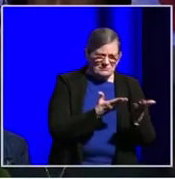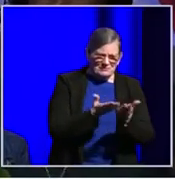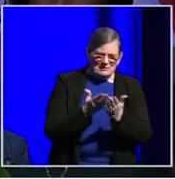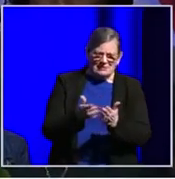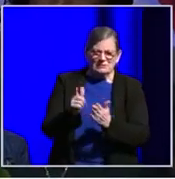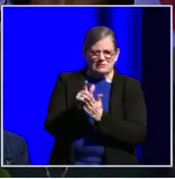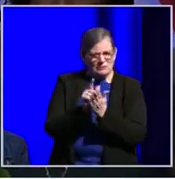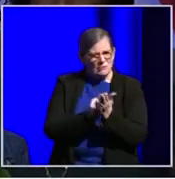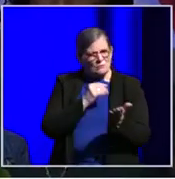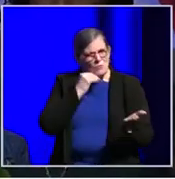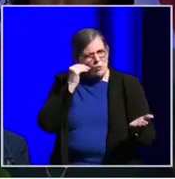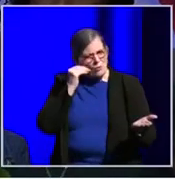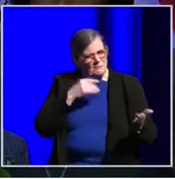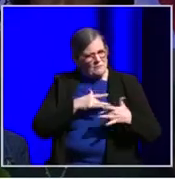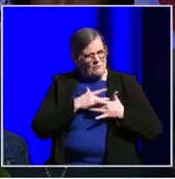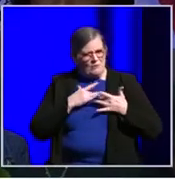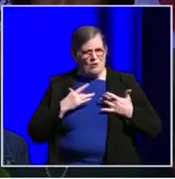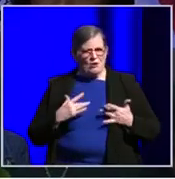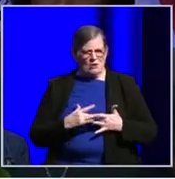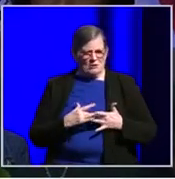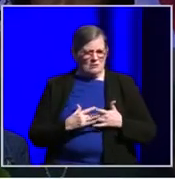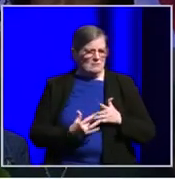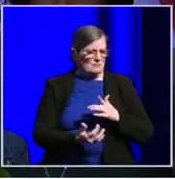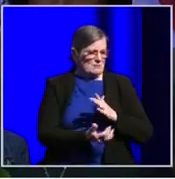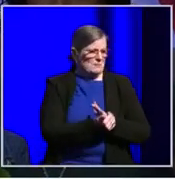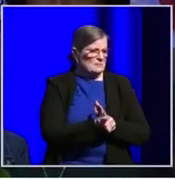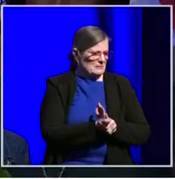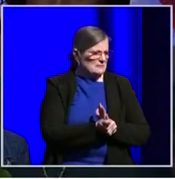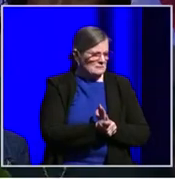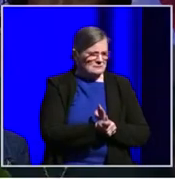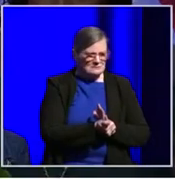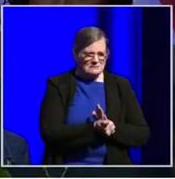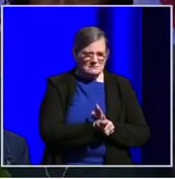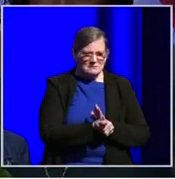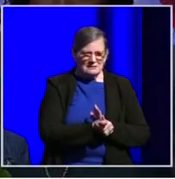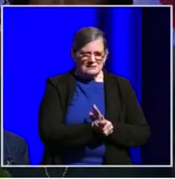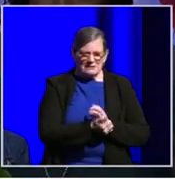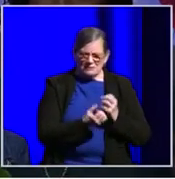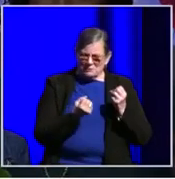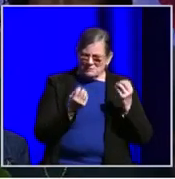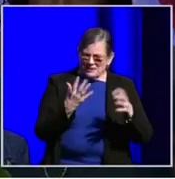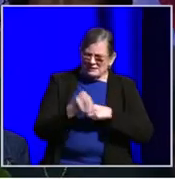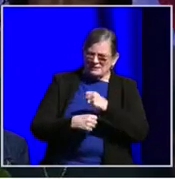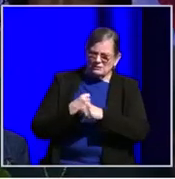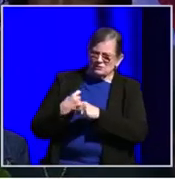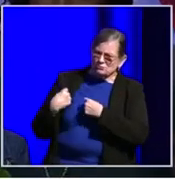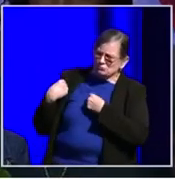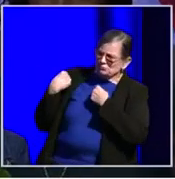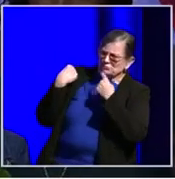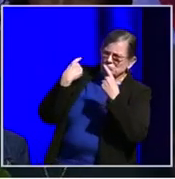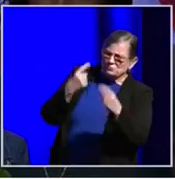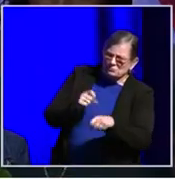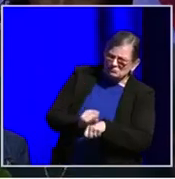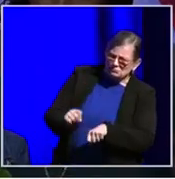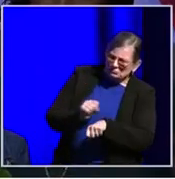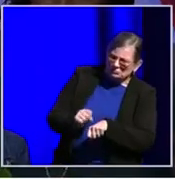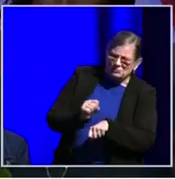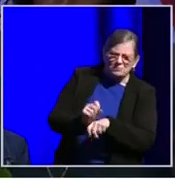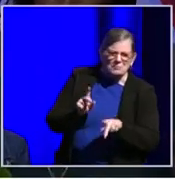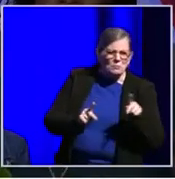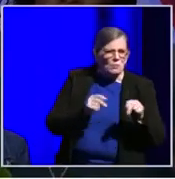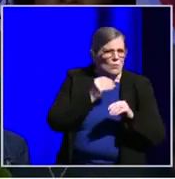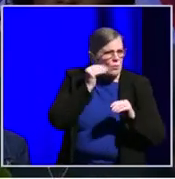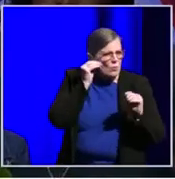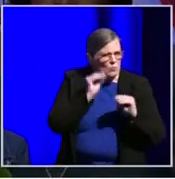Amendment. For years, I heard from those who work directly with our homeless residents about the need for more housing, the only true solution for